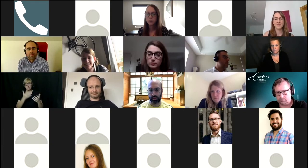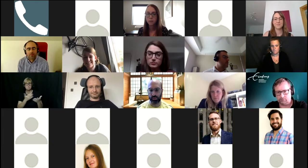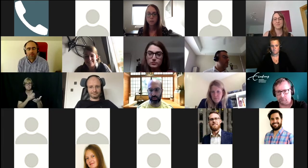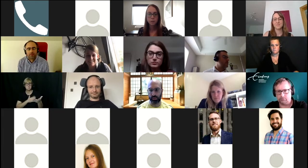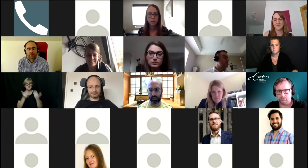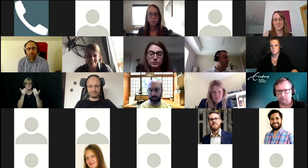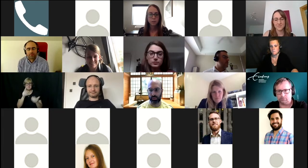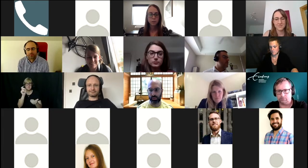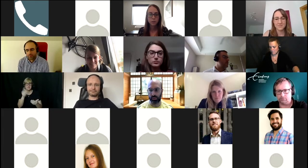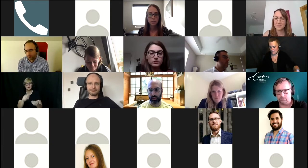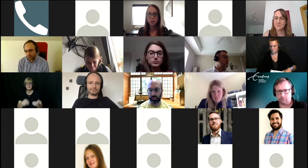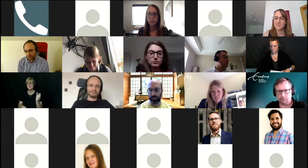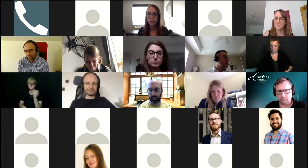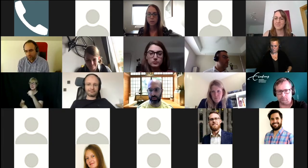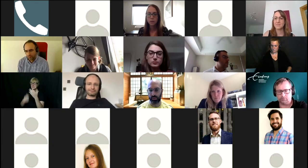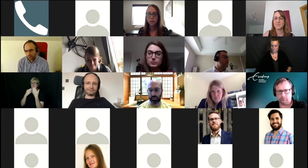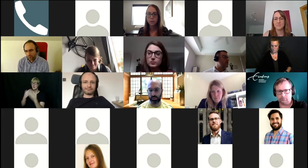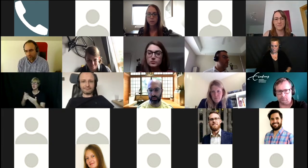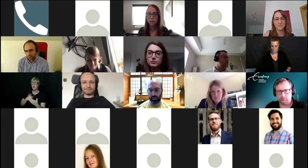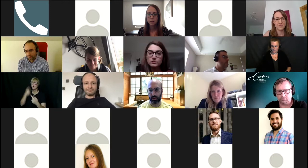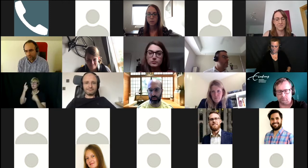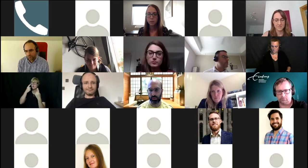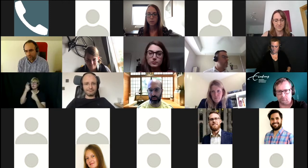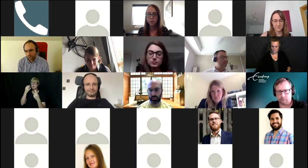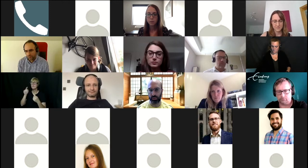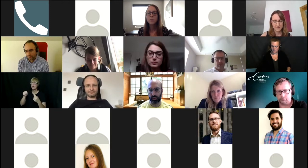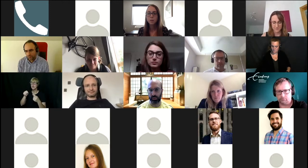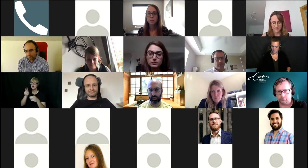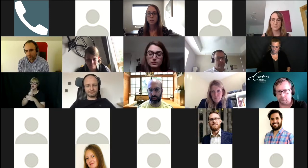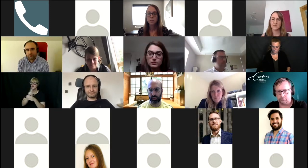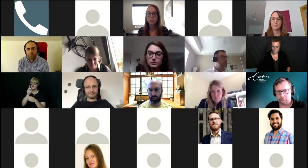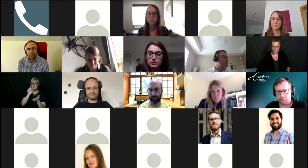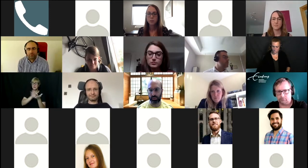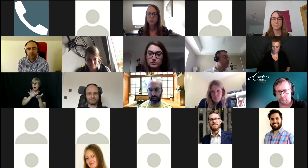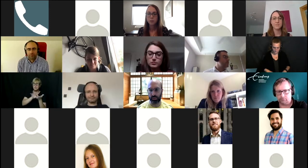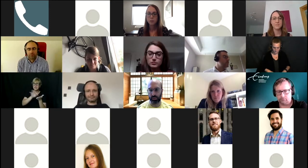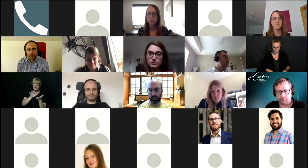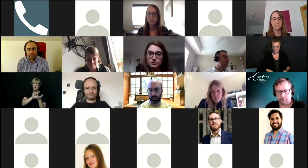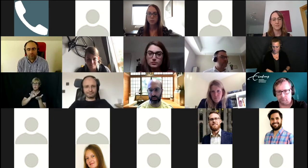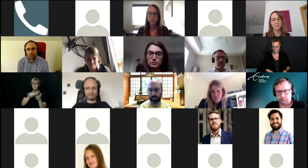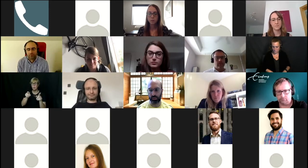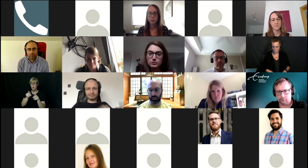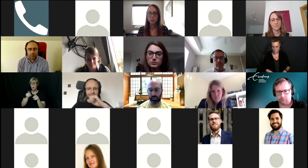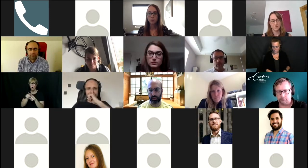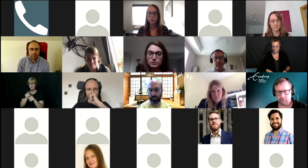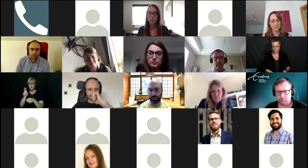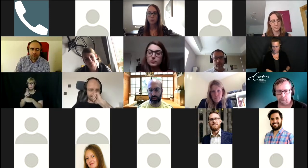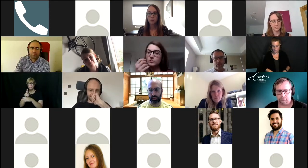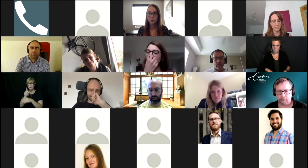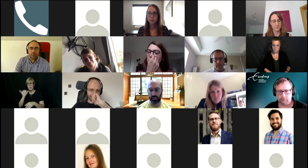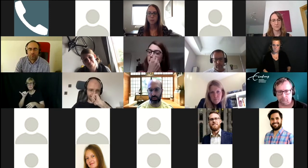you. I was wondering if those are ones they're used in counting. Are they also the ones you would use if you were saying, I have